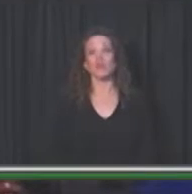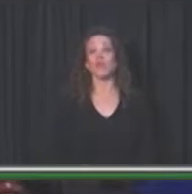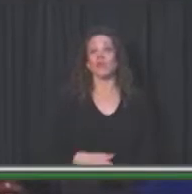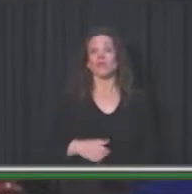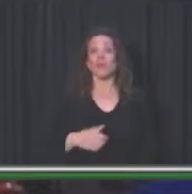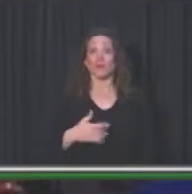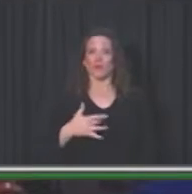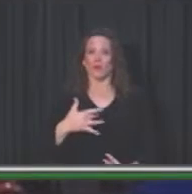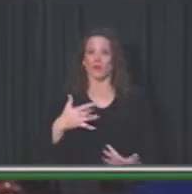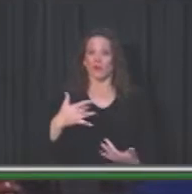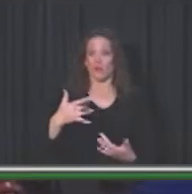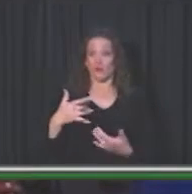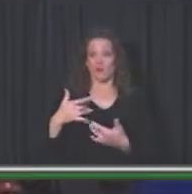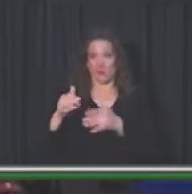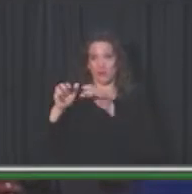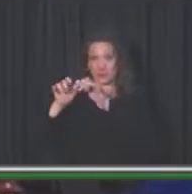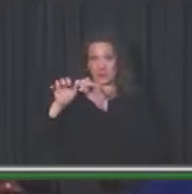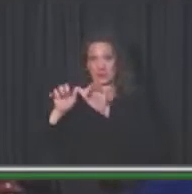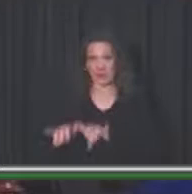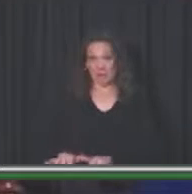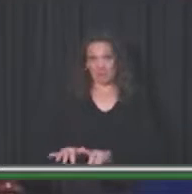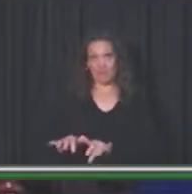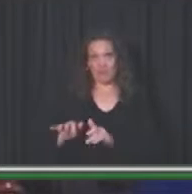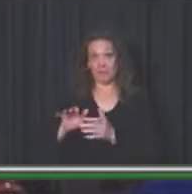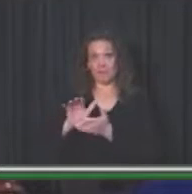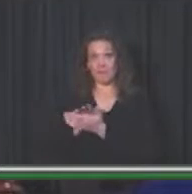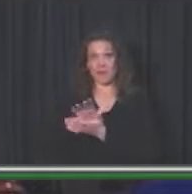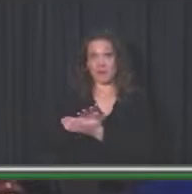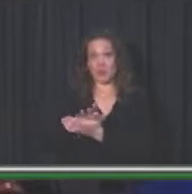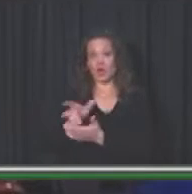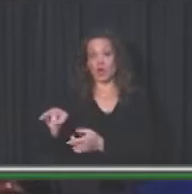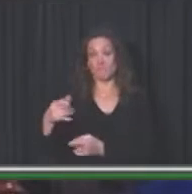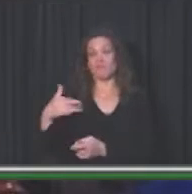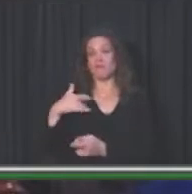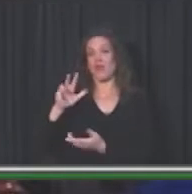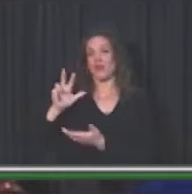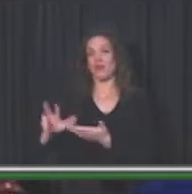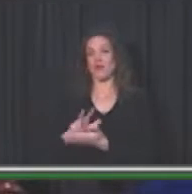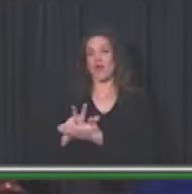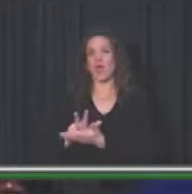3 hours to write that 1 hour paper that you're used to writing.